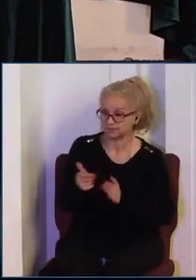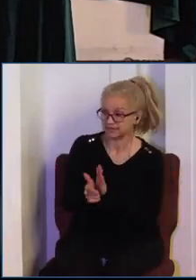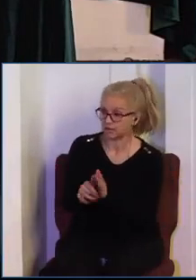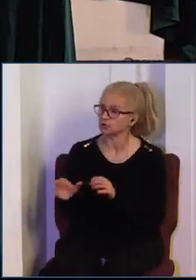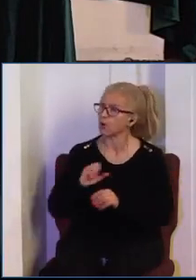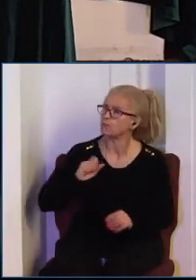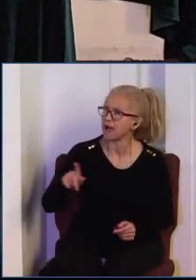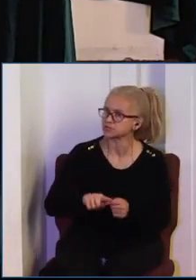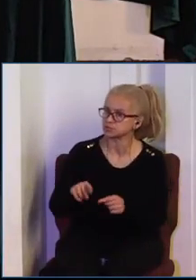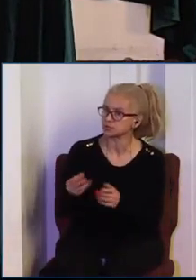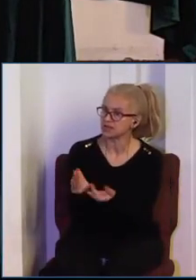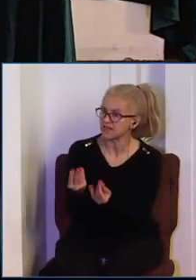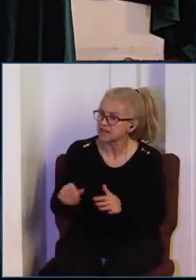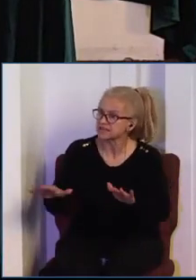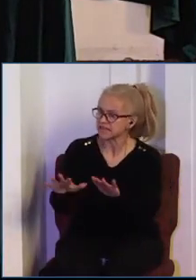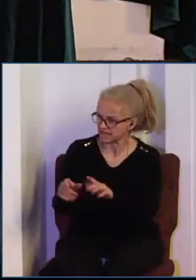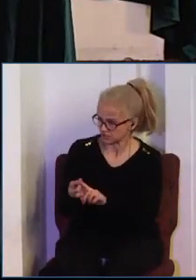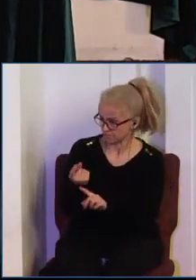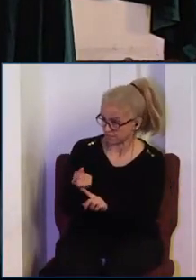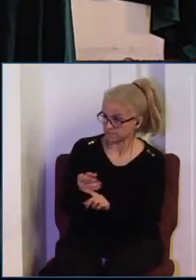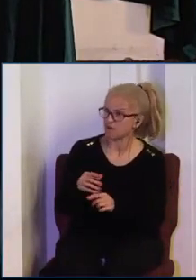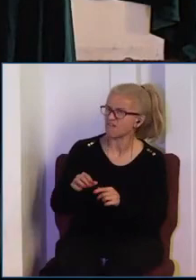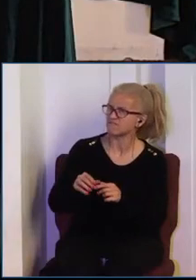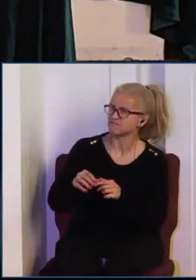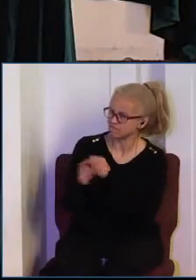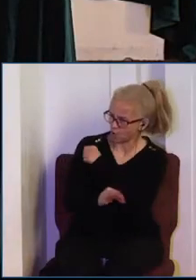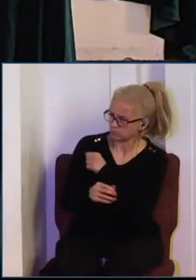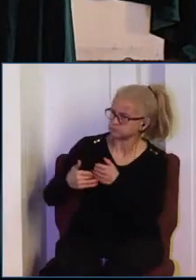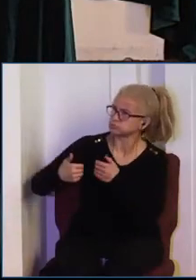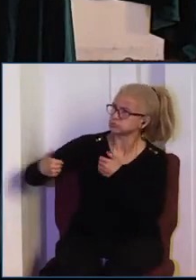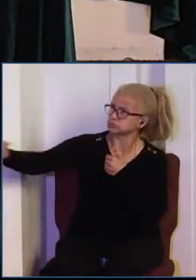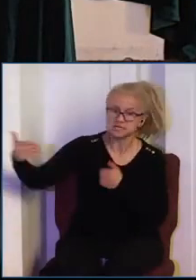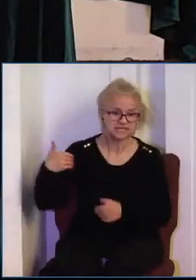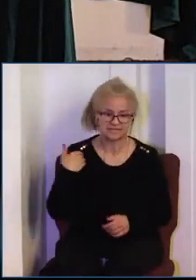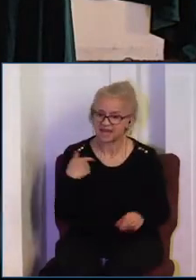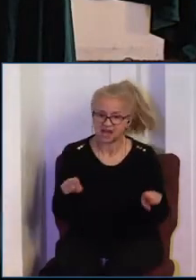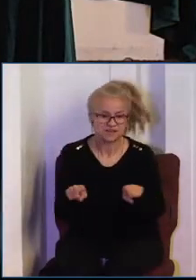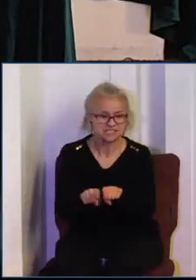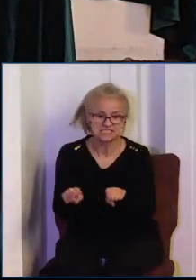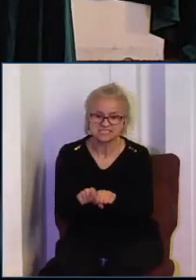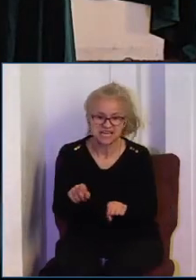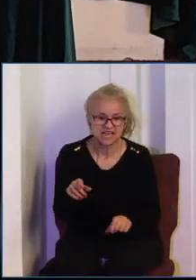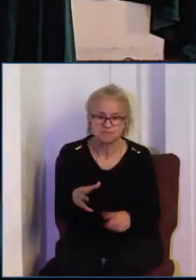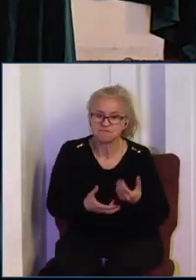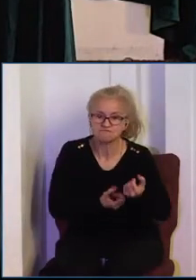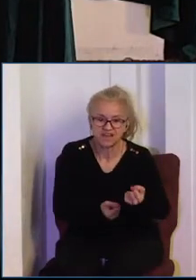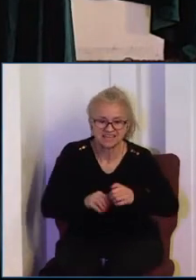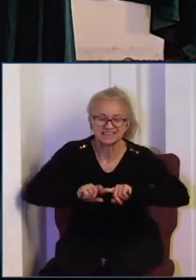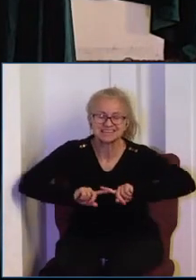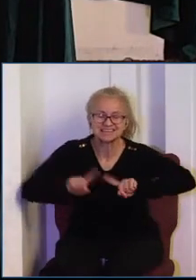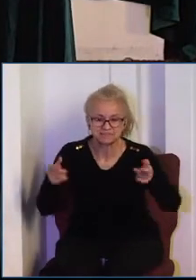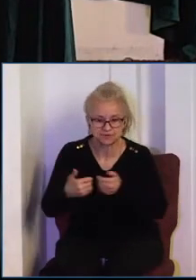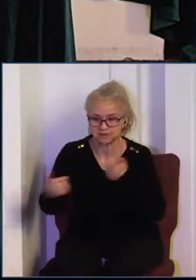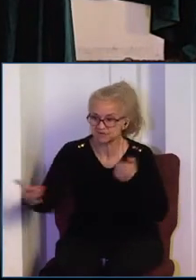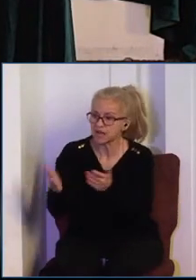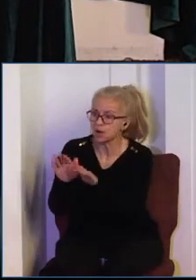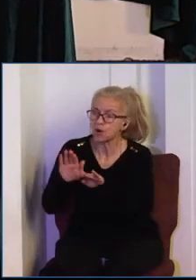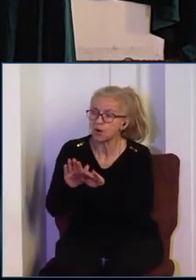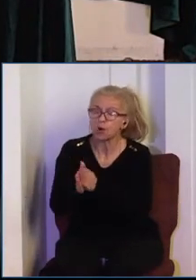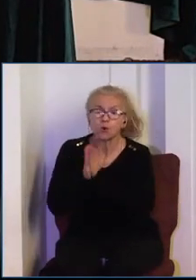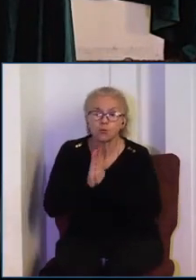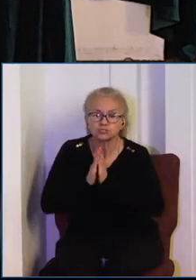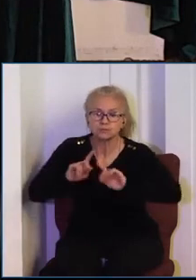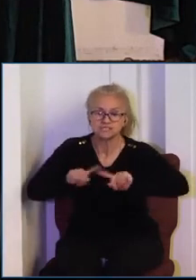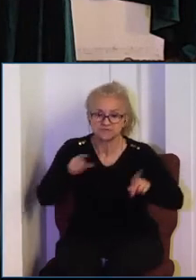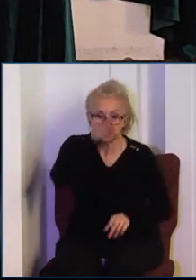from, because they were from a foreign land. They didn't even have the same faith. They worshiped different